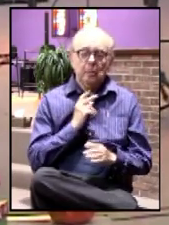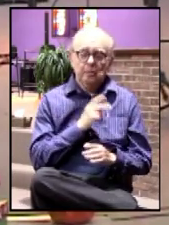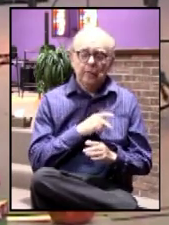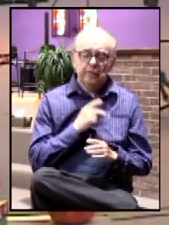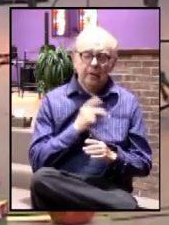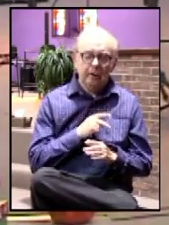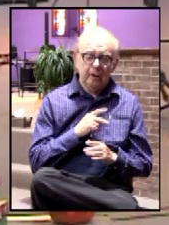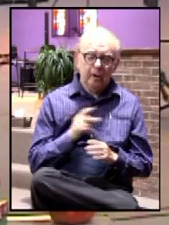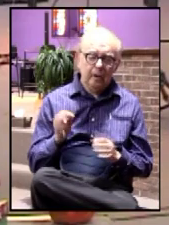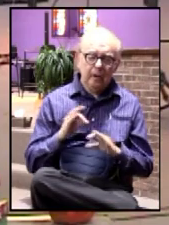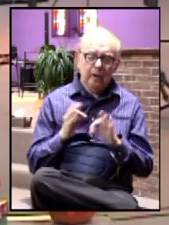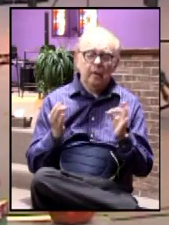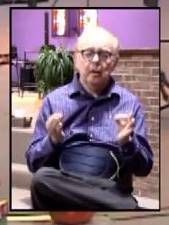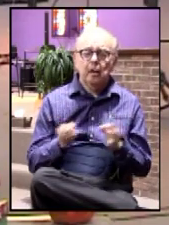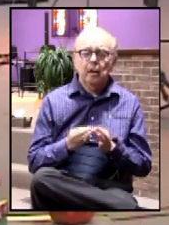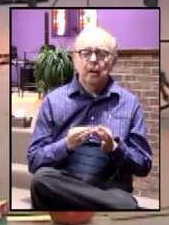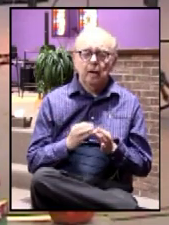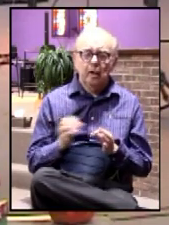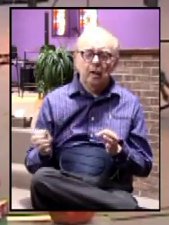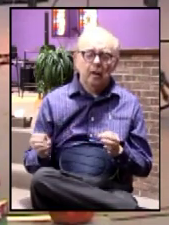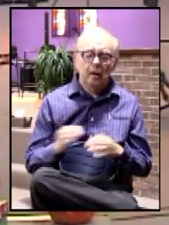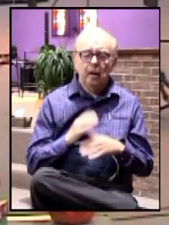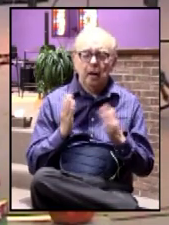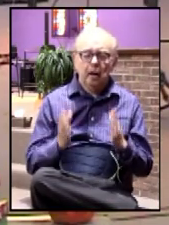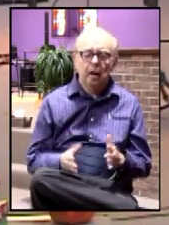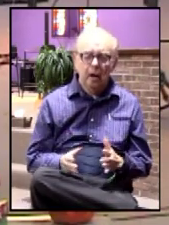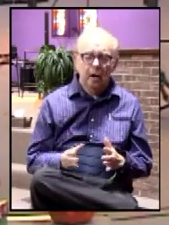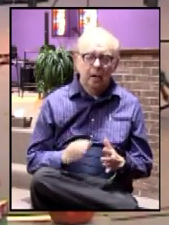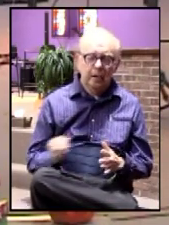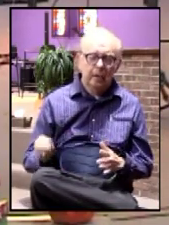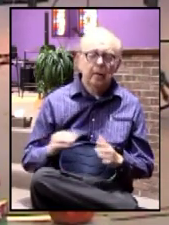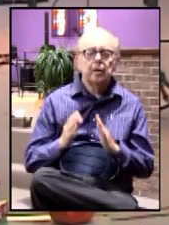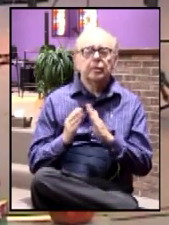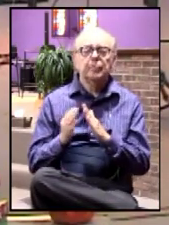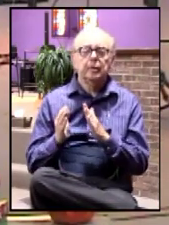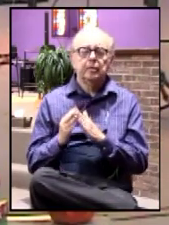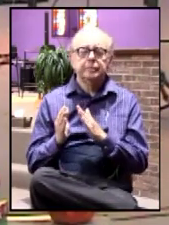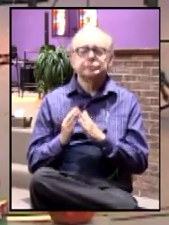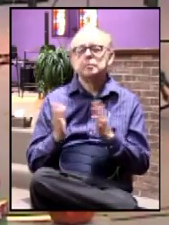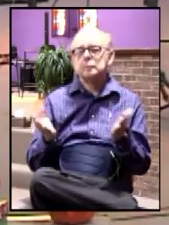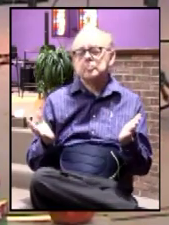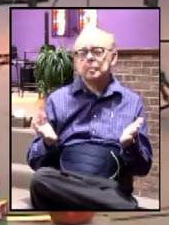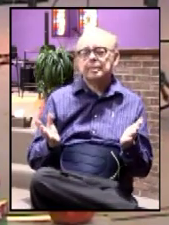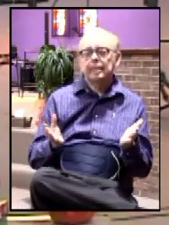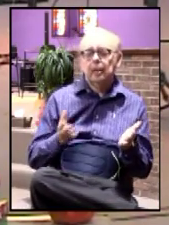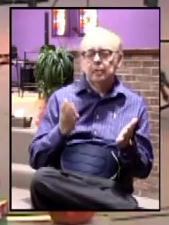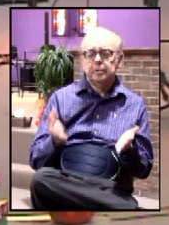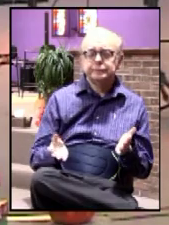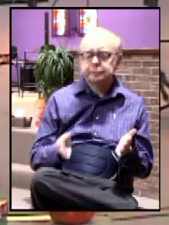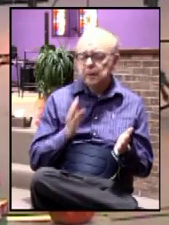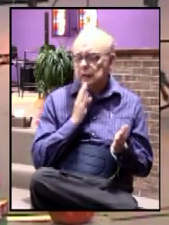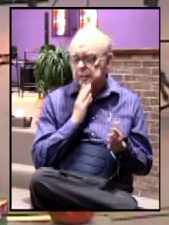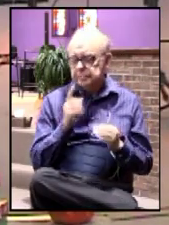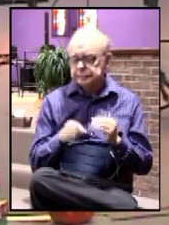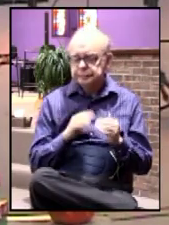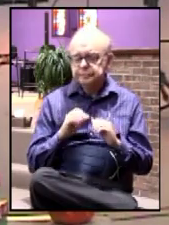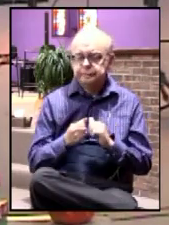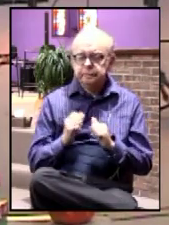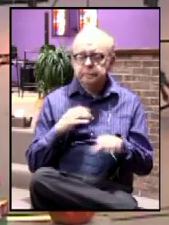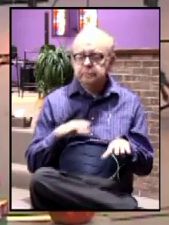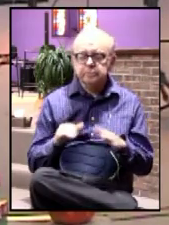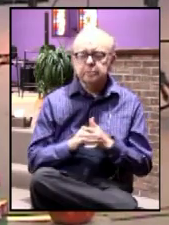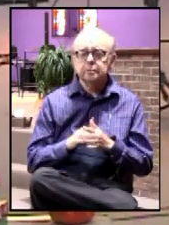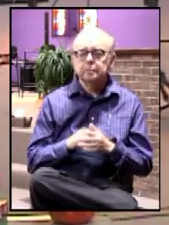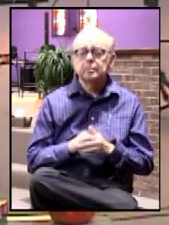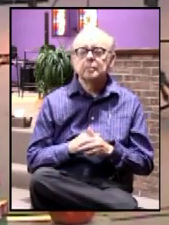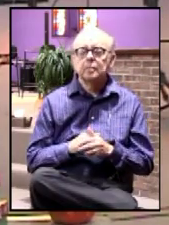personally, our families, our neighborhoods, in our community. And here it talks about how we